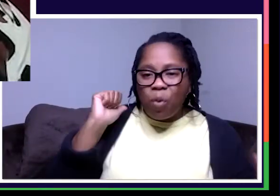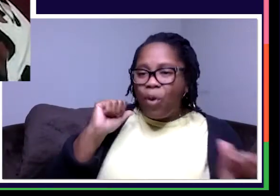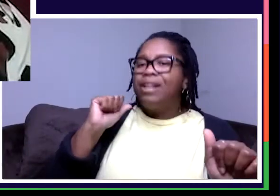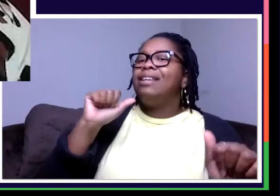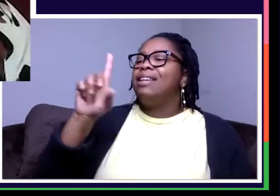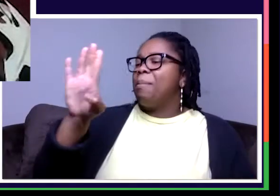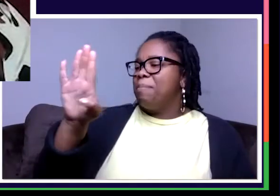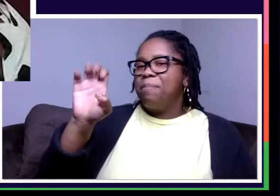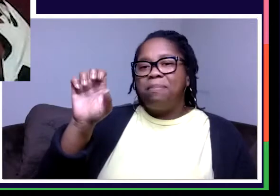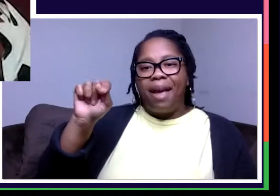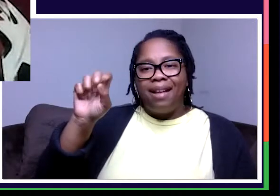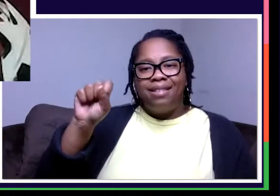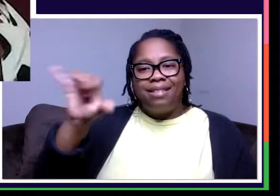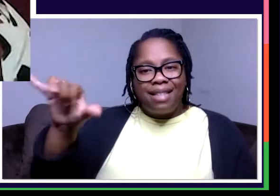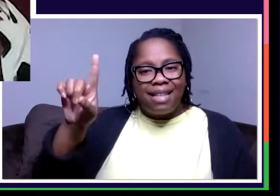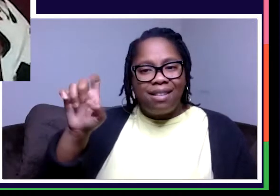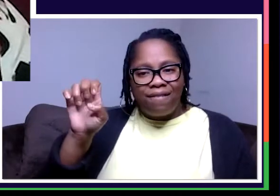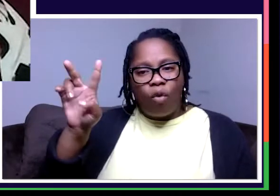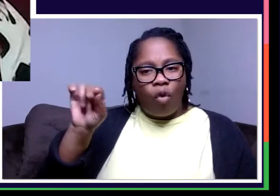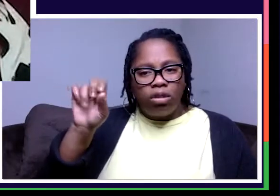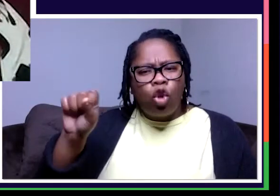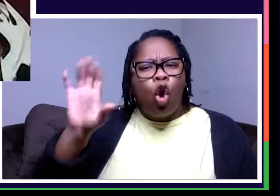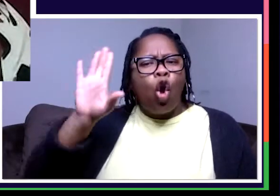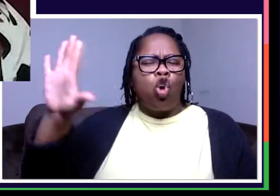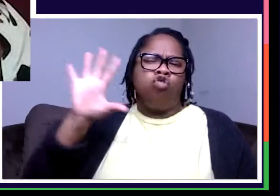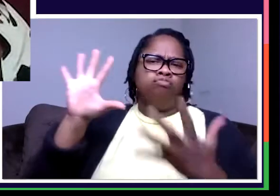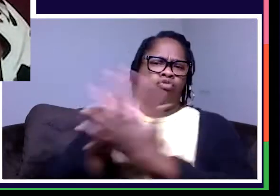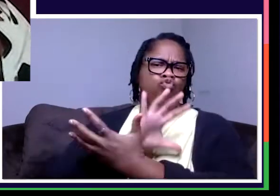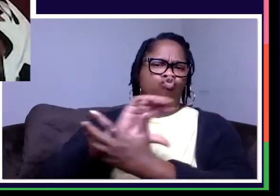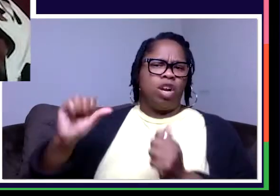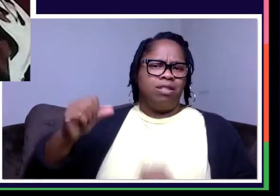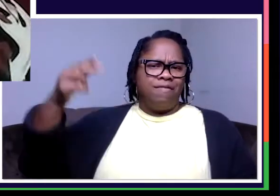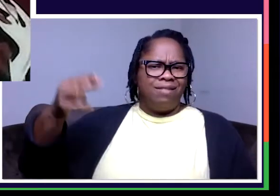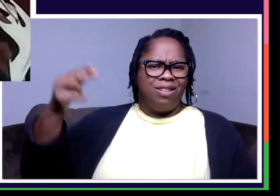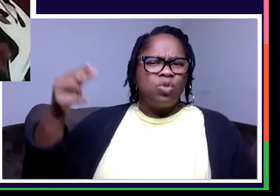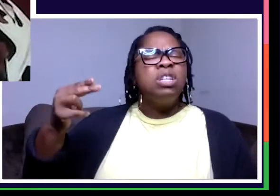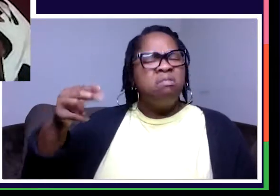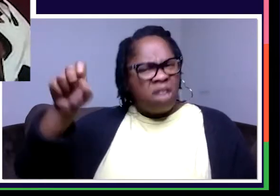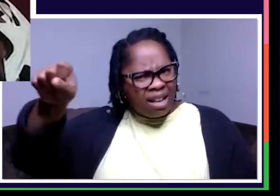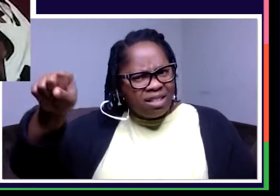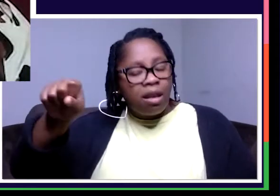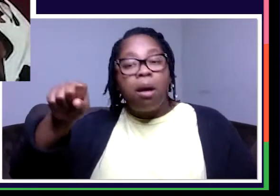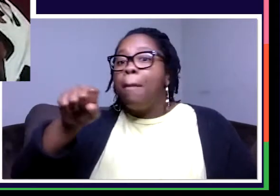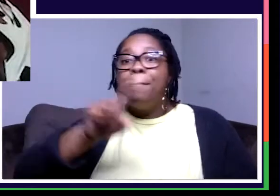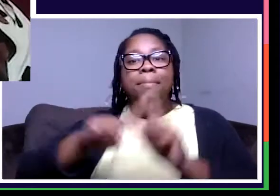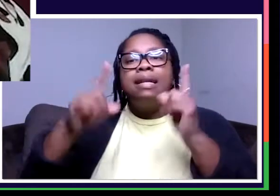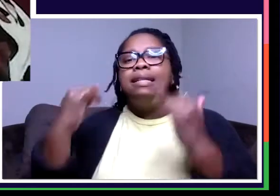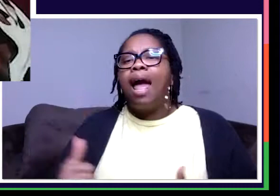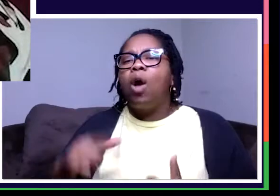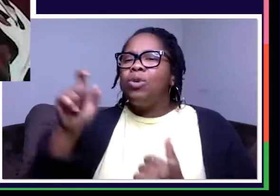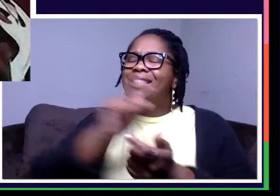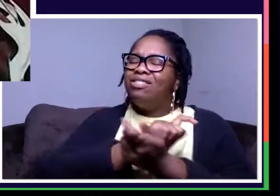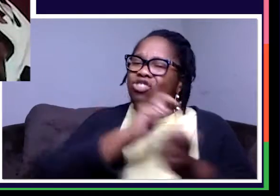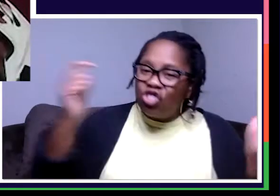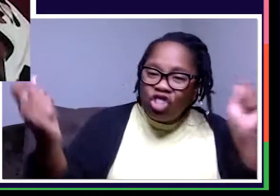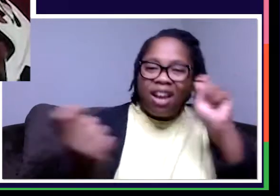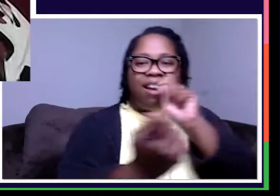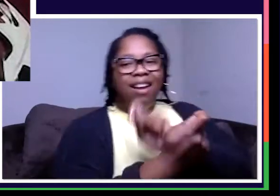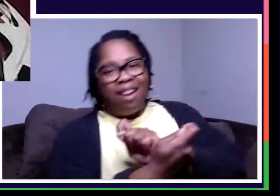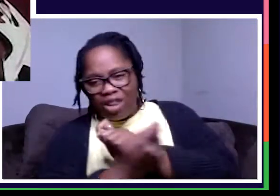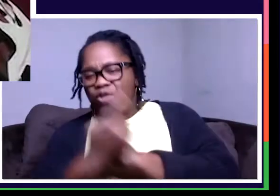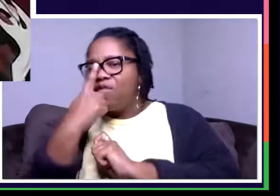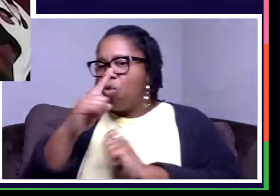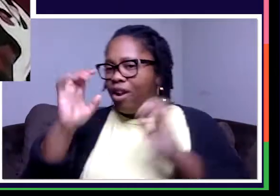the destructive legacy of Betsy DeVos. It's about a whole new paradigm for